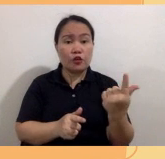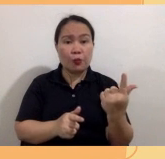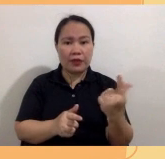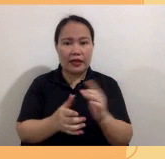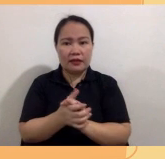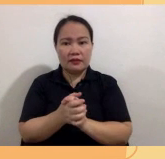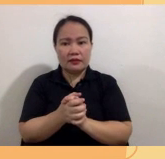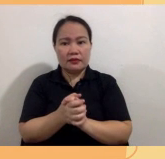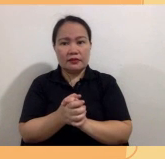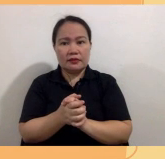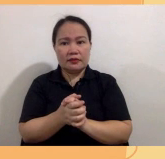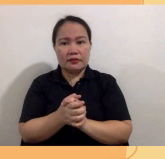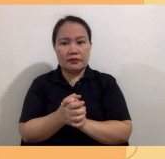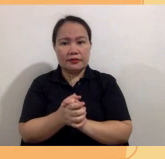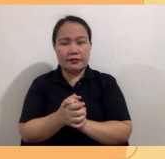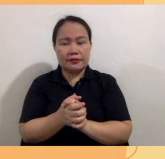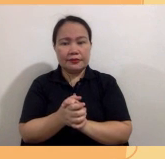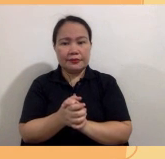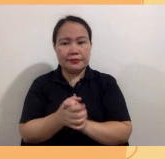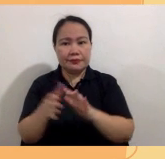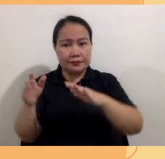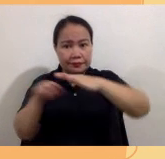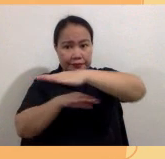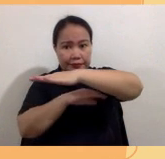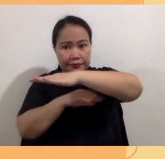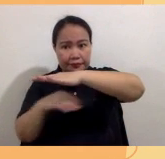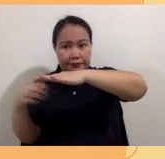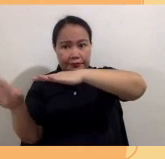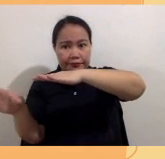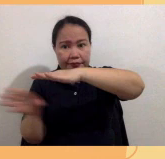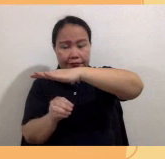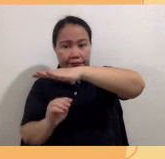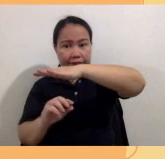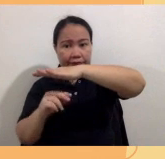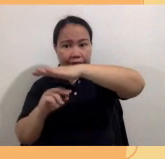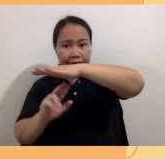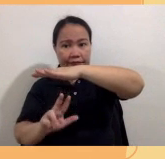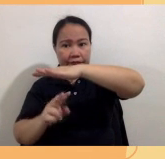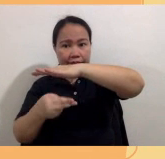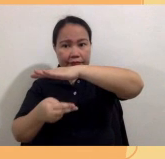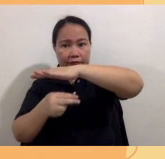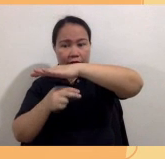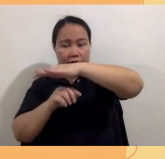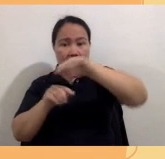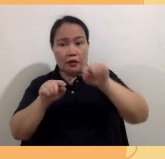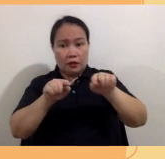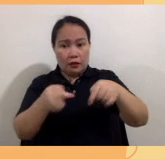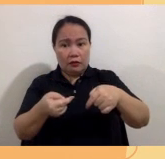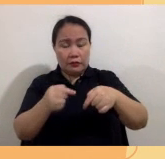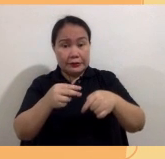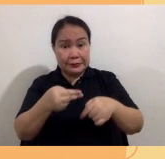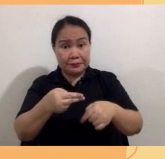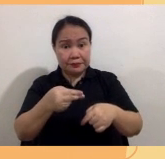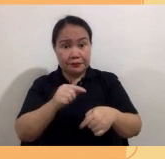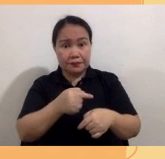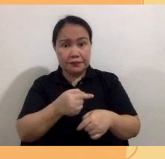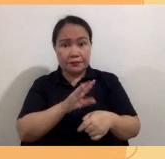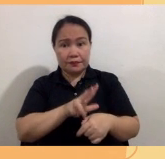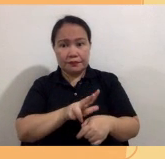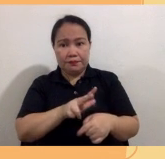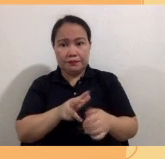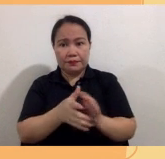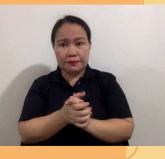plus 7 times h minus 3 all over 3h times h minus 3. So, bakit